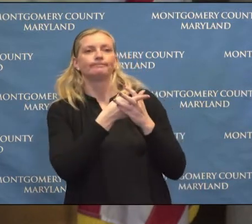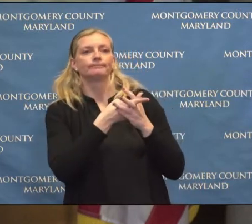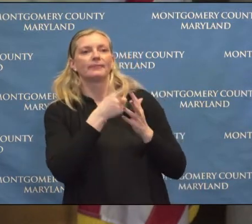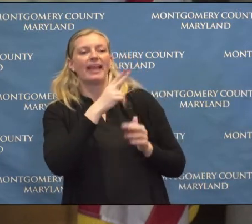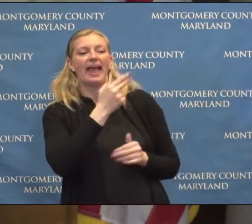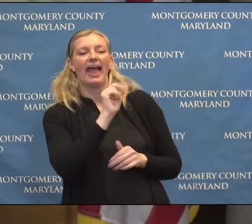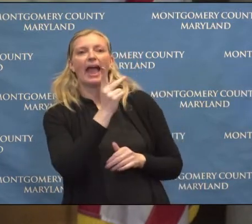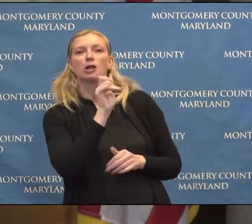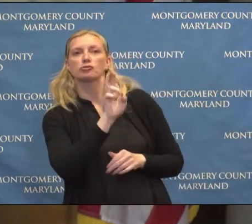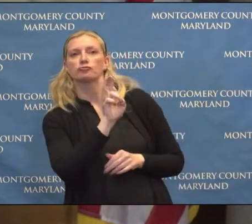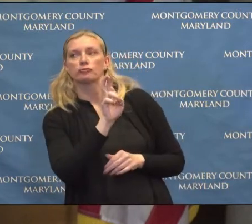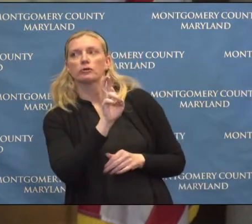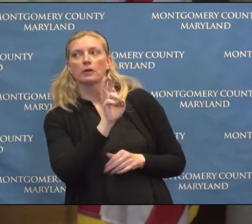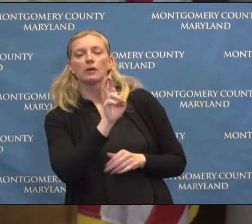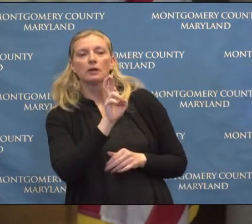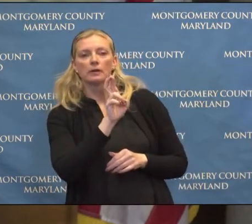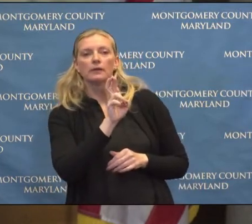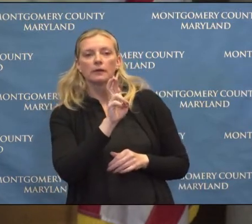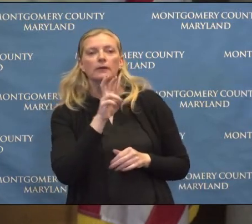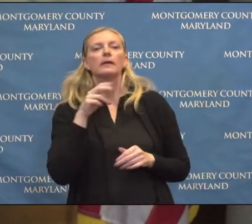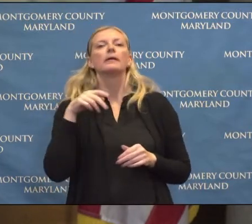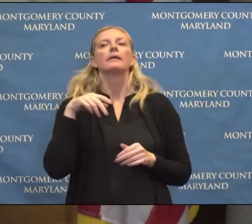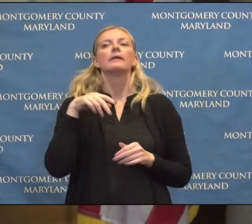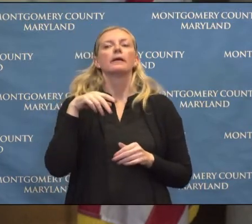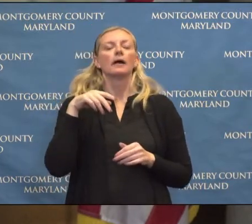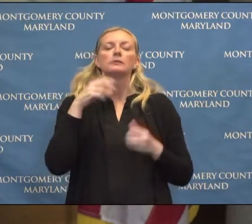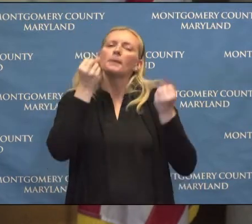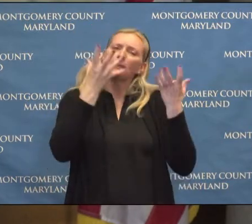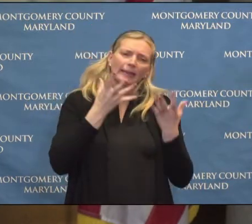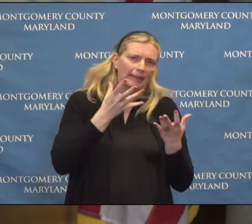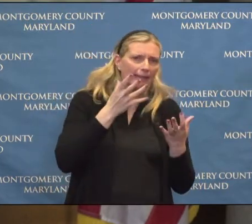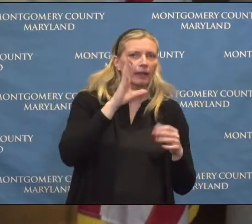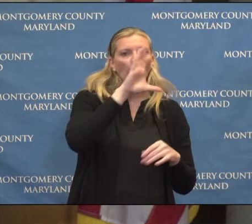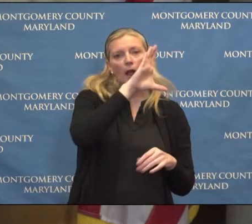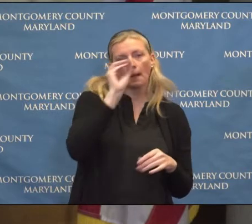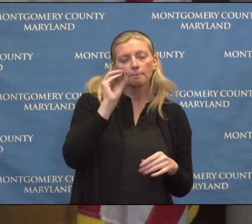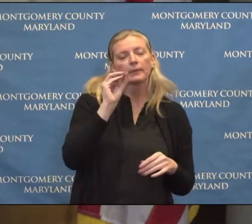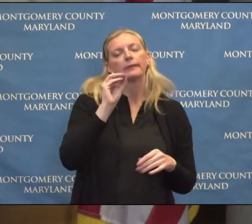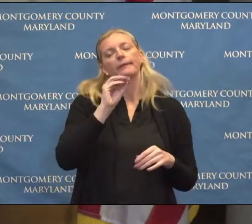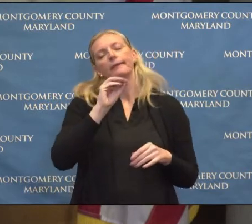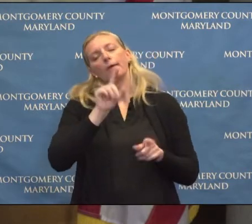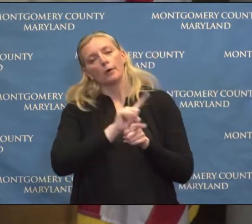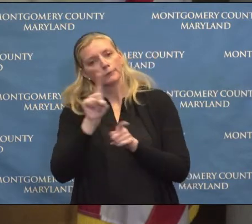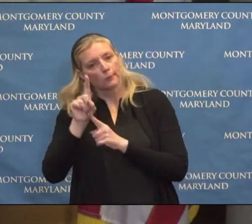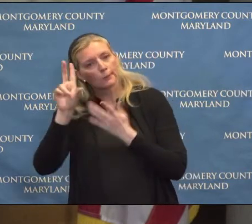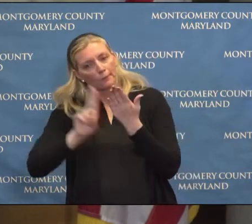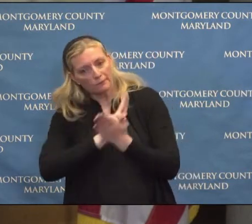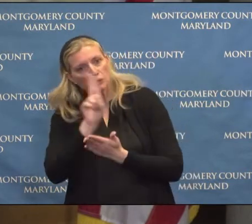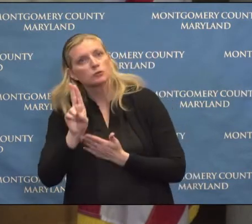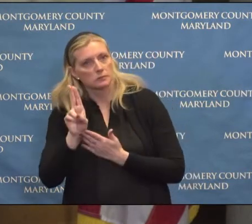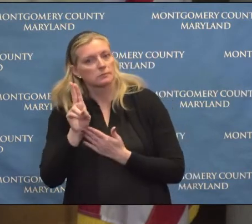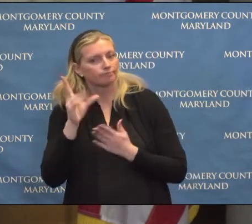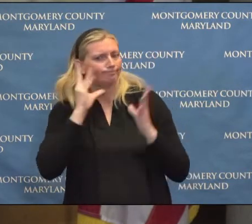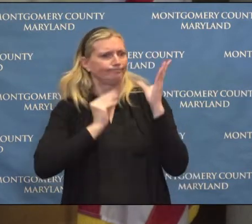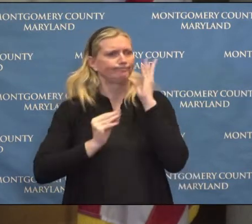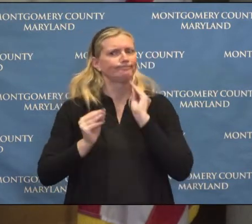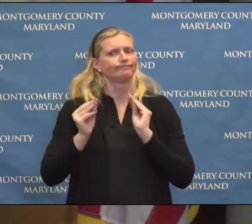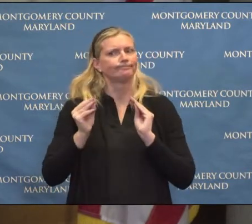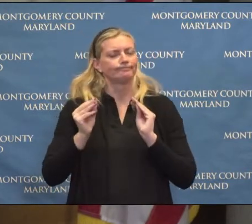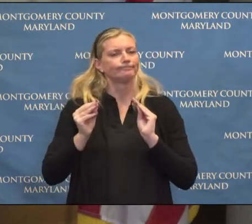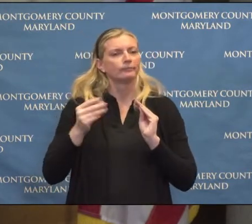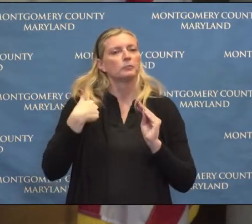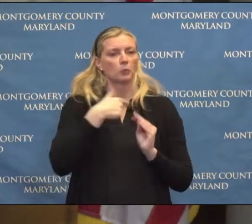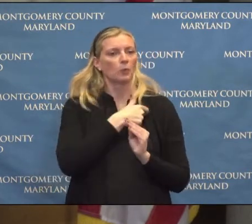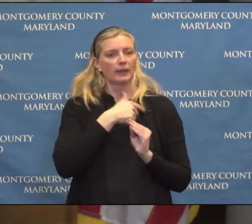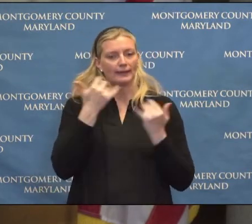happened for major corporations, for universities, for all sorts of people, but we've been able to eliminate it by having a restricted